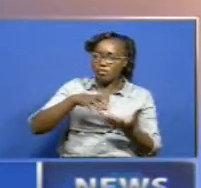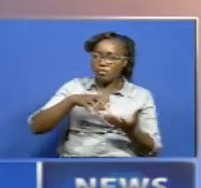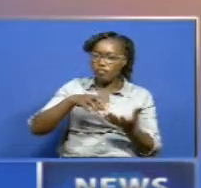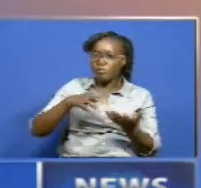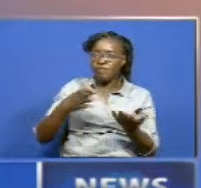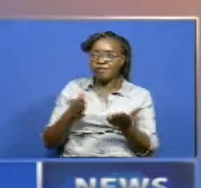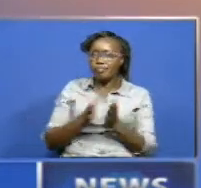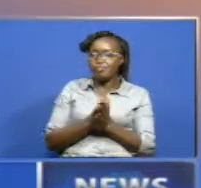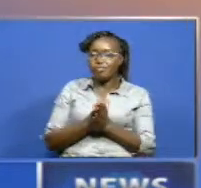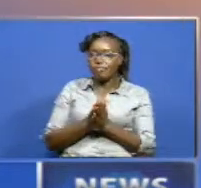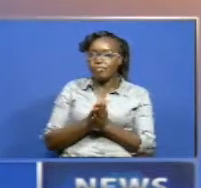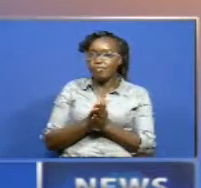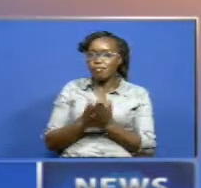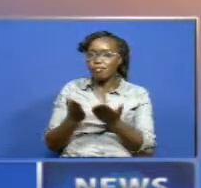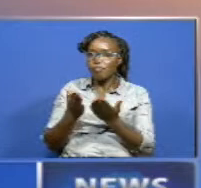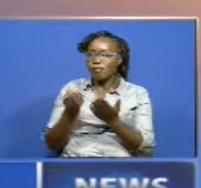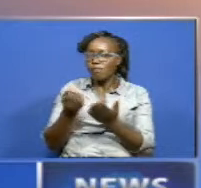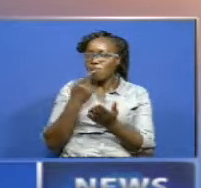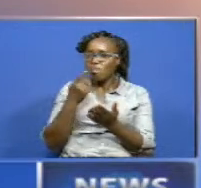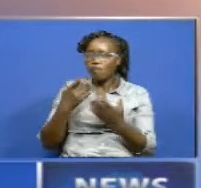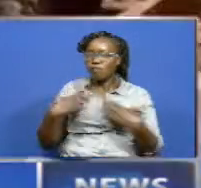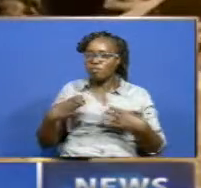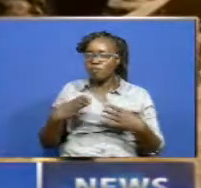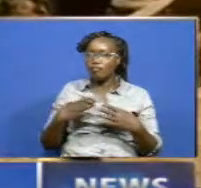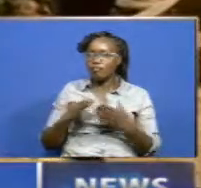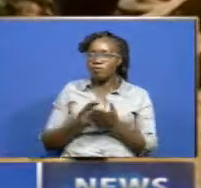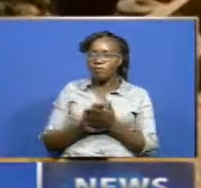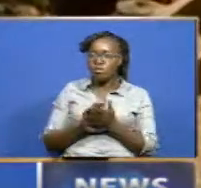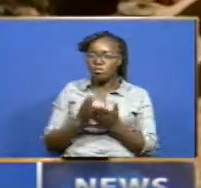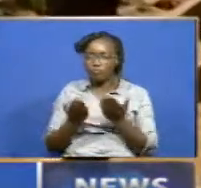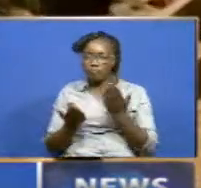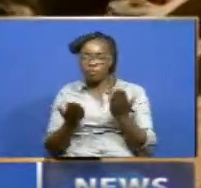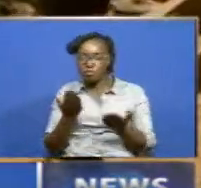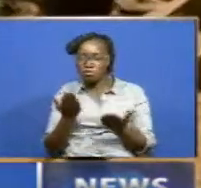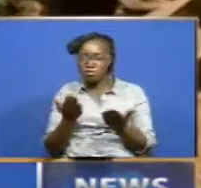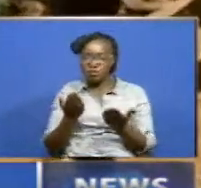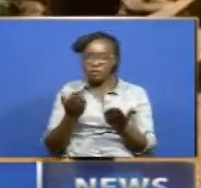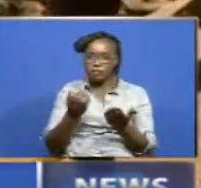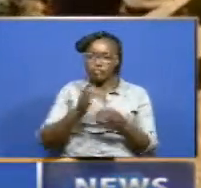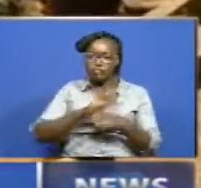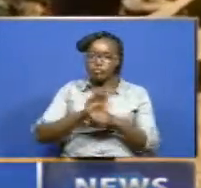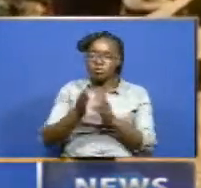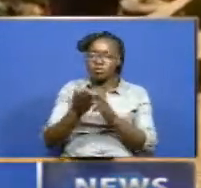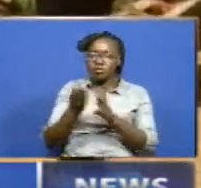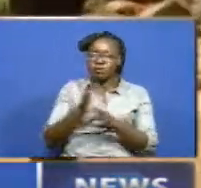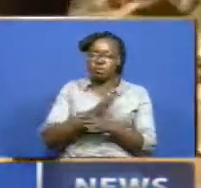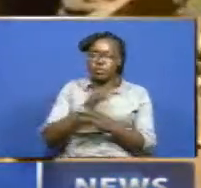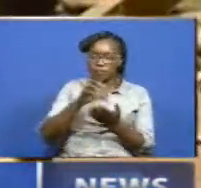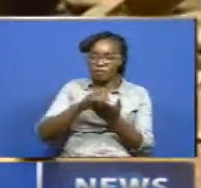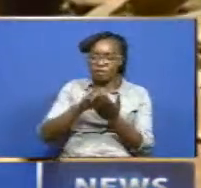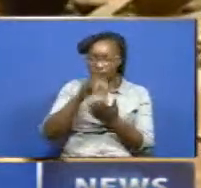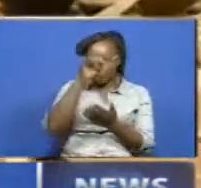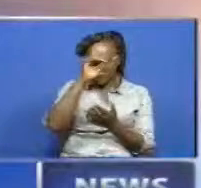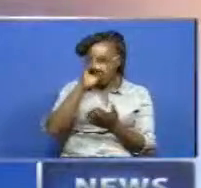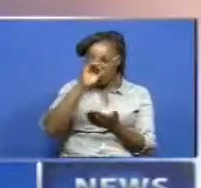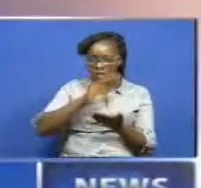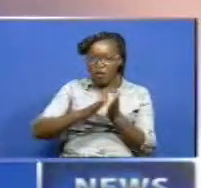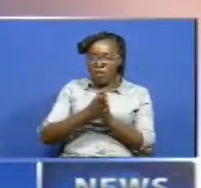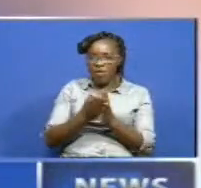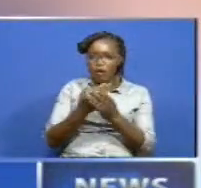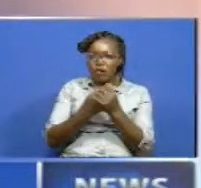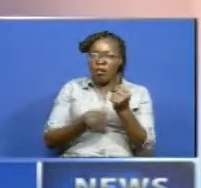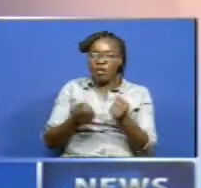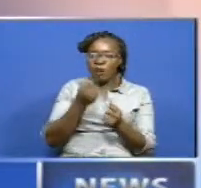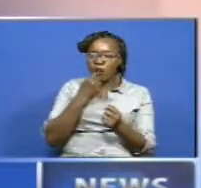and psychosonide, to treat people with mild to moderate COVID-19 before their cases become severe. Both drugs are